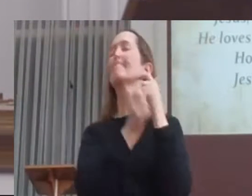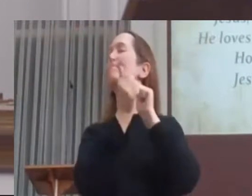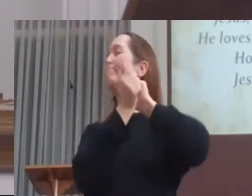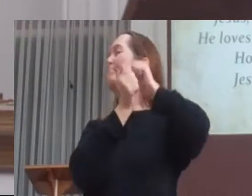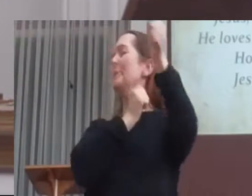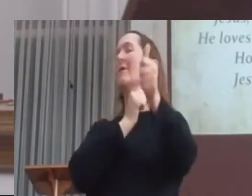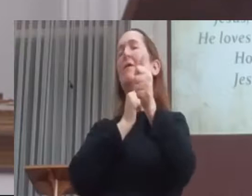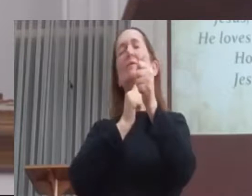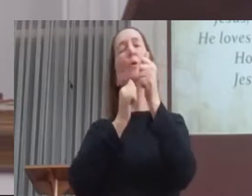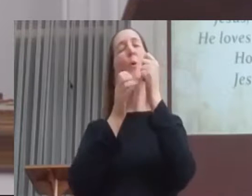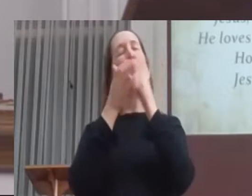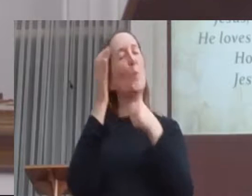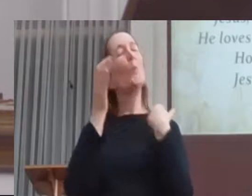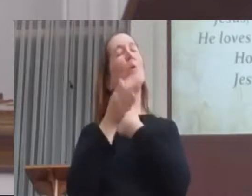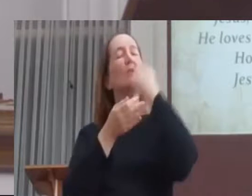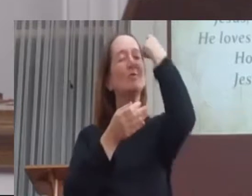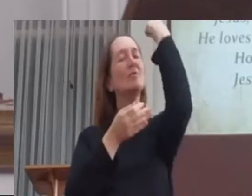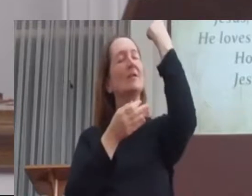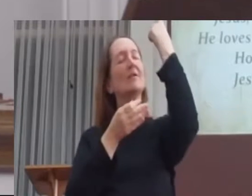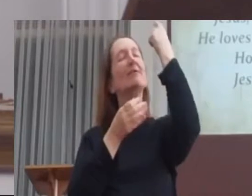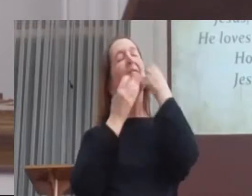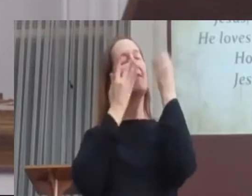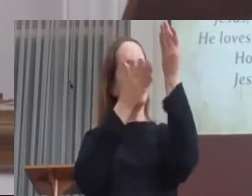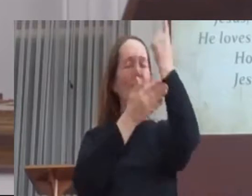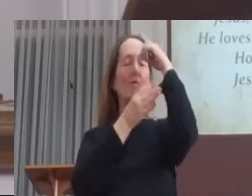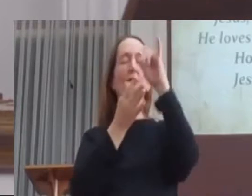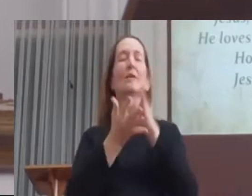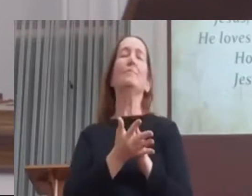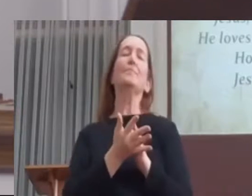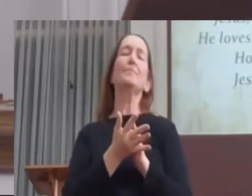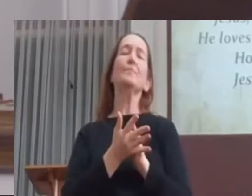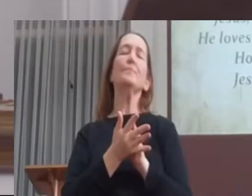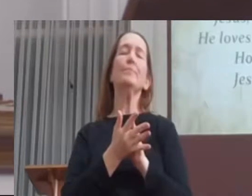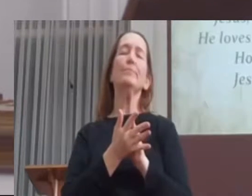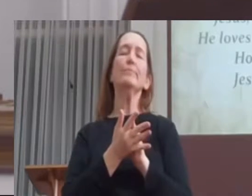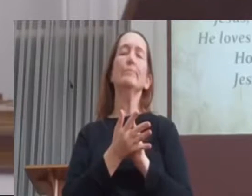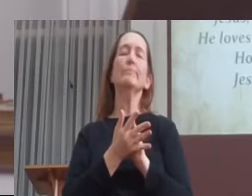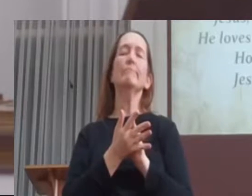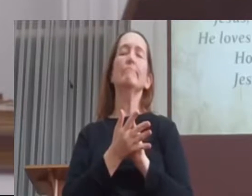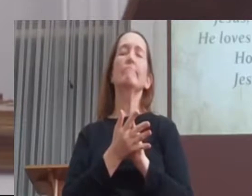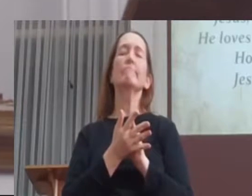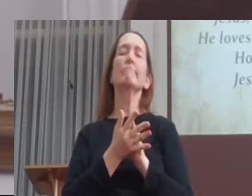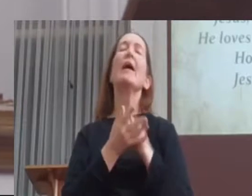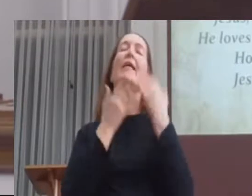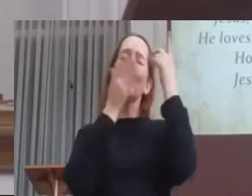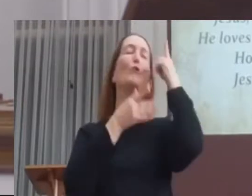Thank you so much that you love us beyond our comprehension, Father. We thank you that